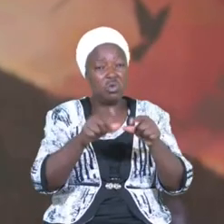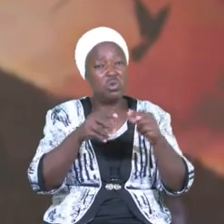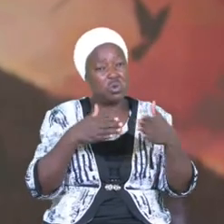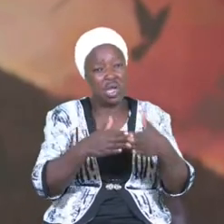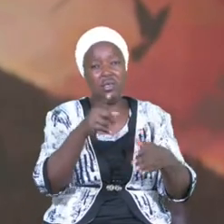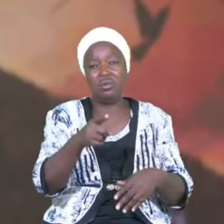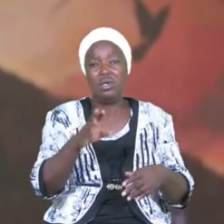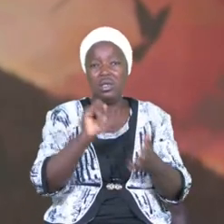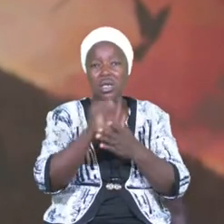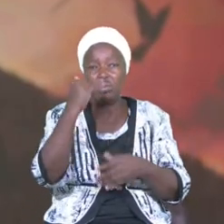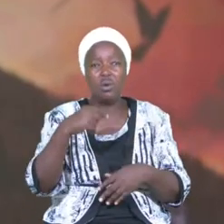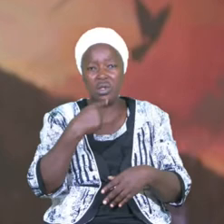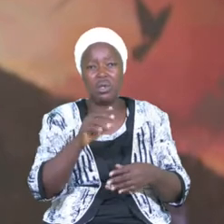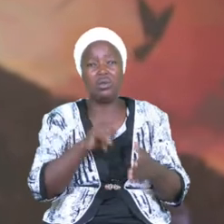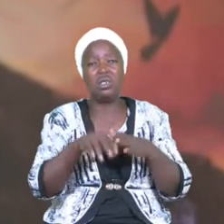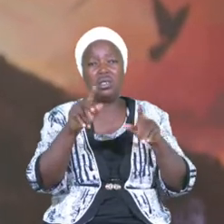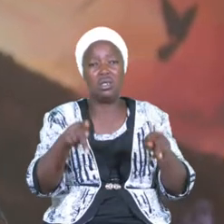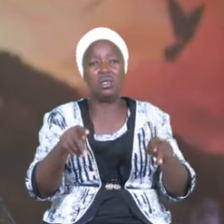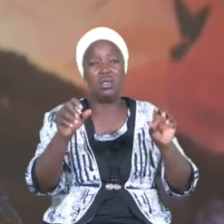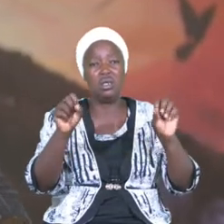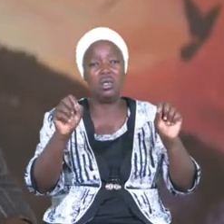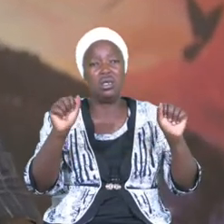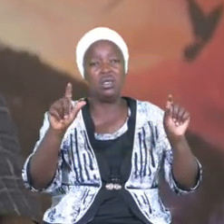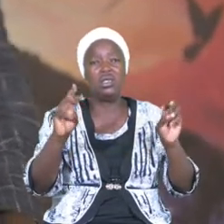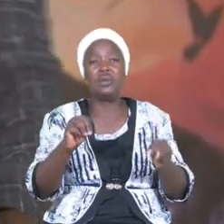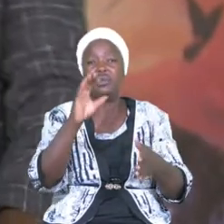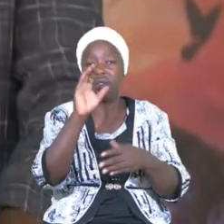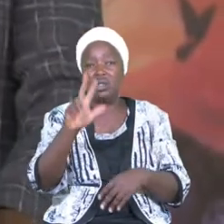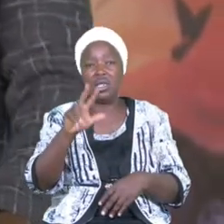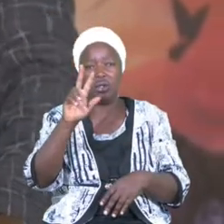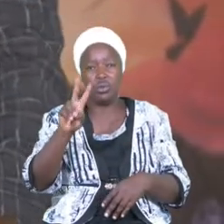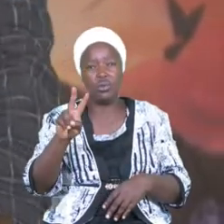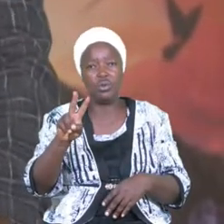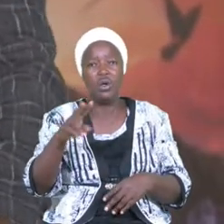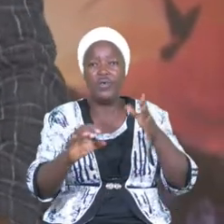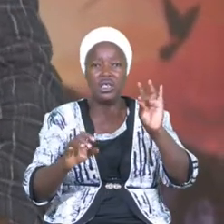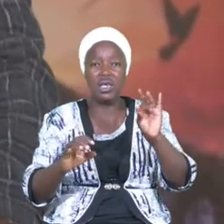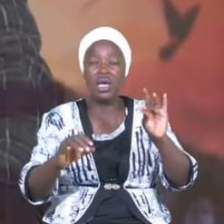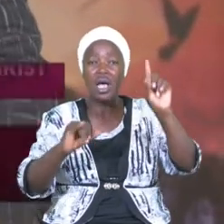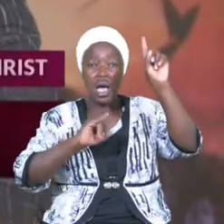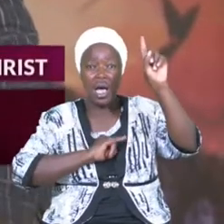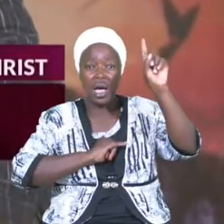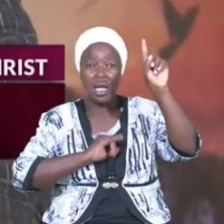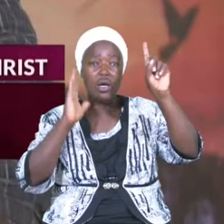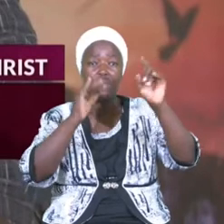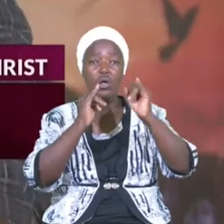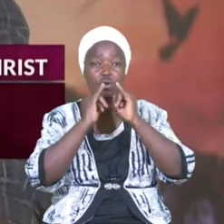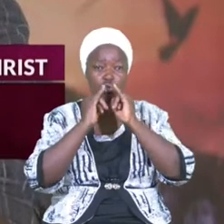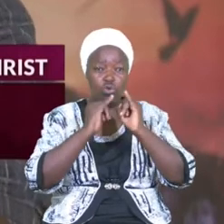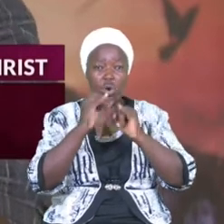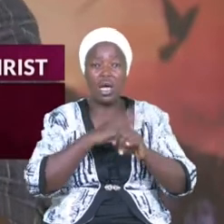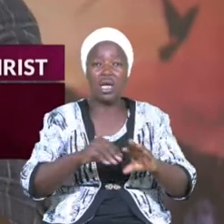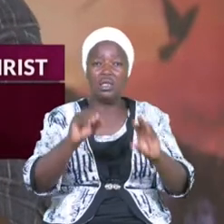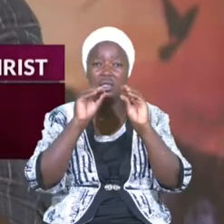Psalm 32, reading from verse 8, I will instruct and teach thee in